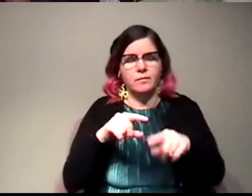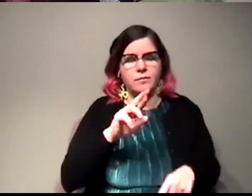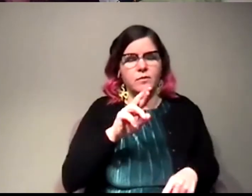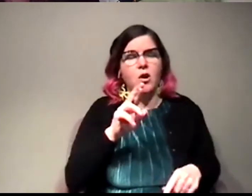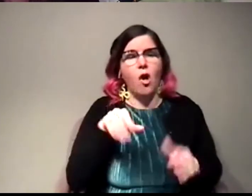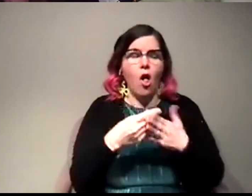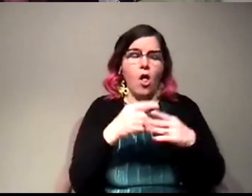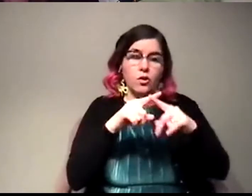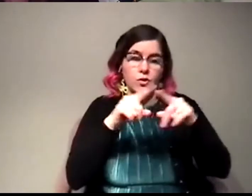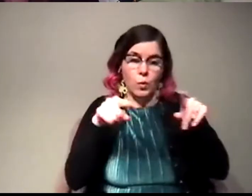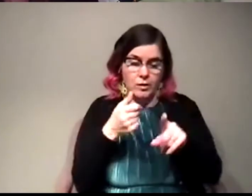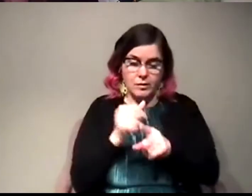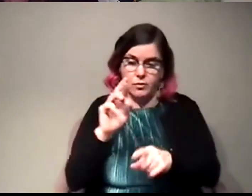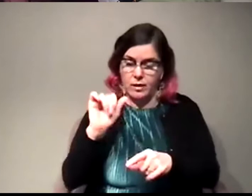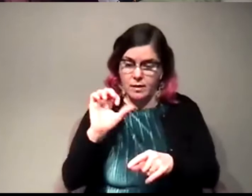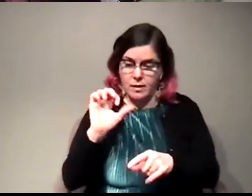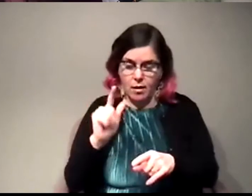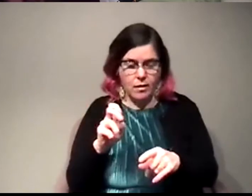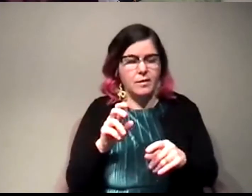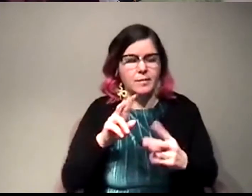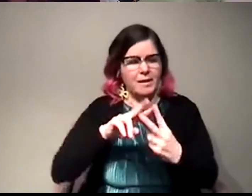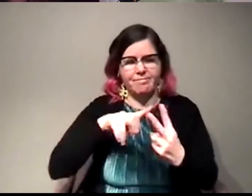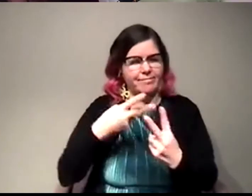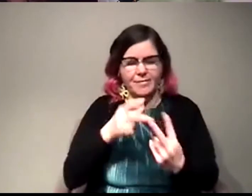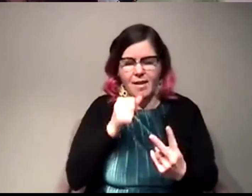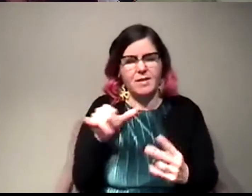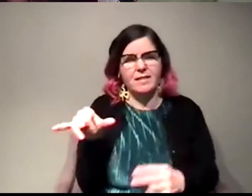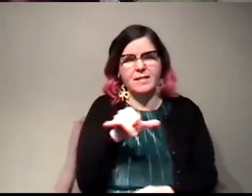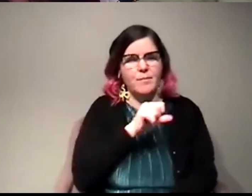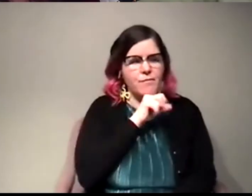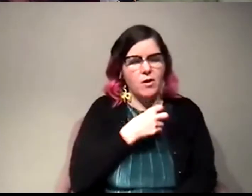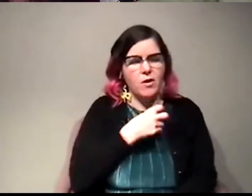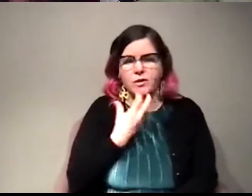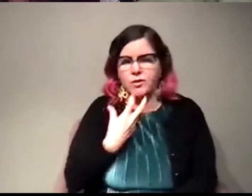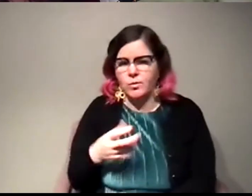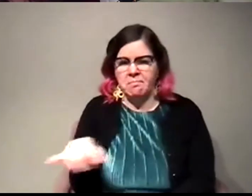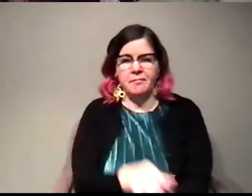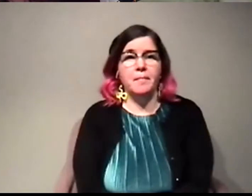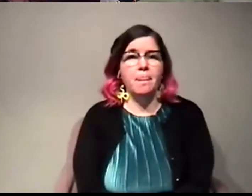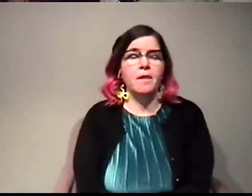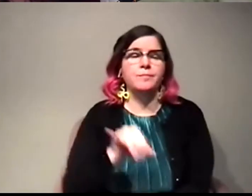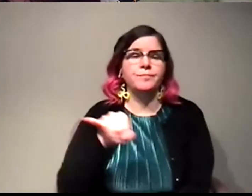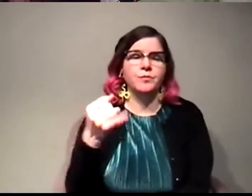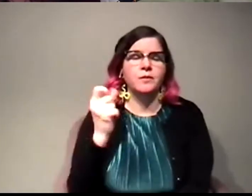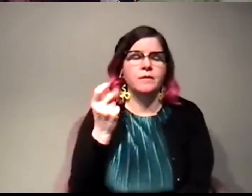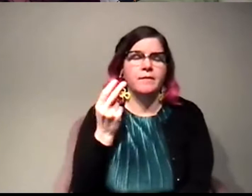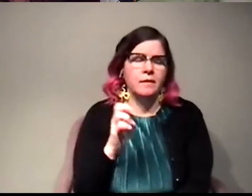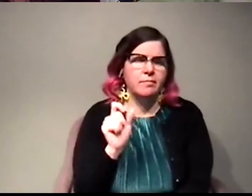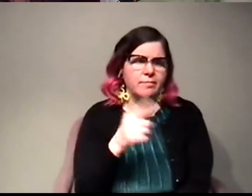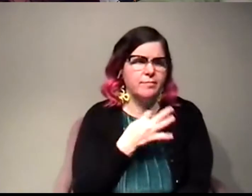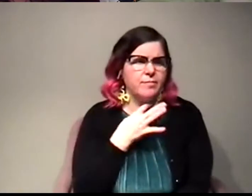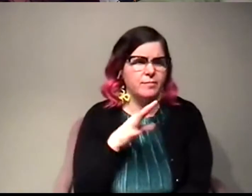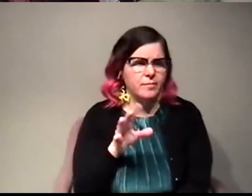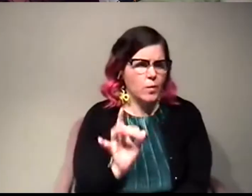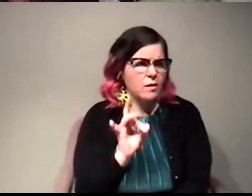are rectangles, but not all rectangles are squares. Same thing with frogs and toads. Very cool. Josephine asks, what advice would you give to students who want